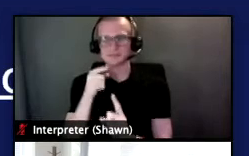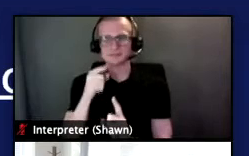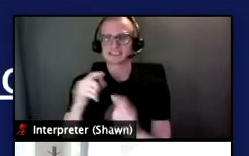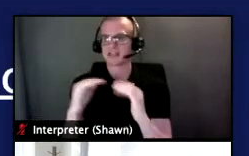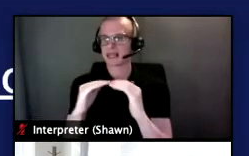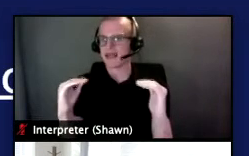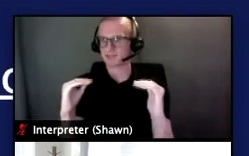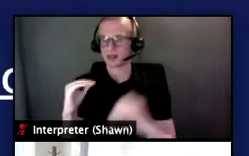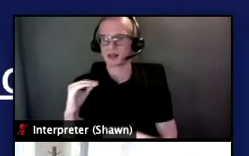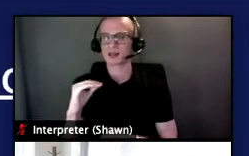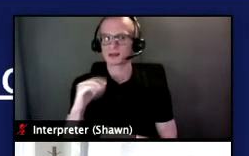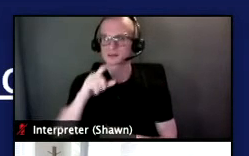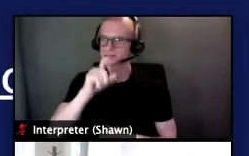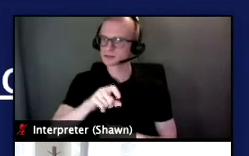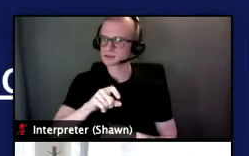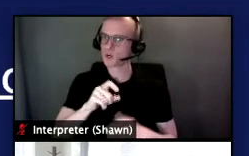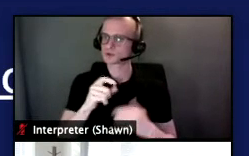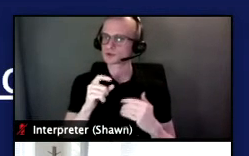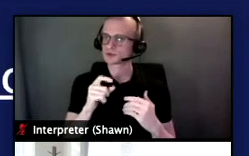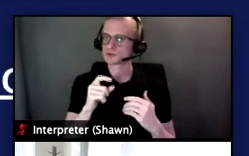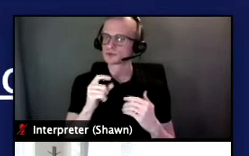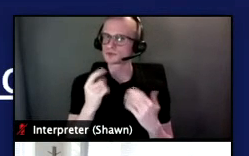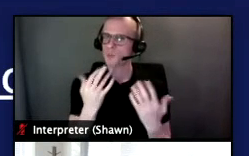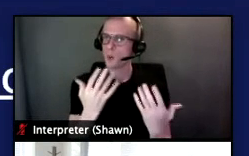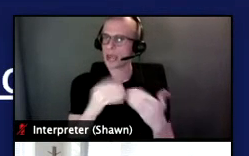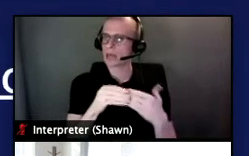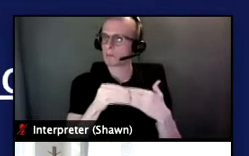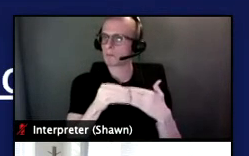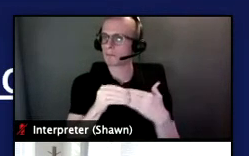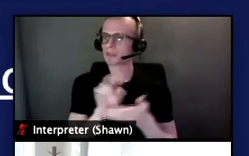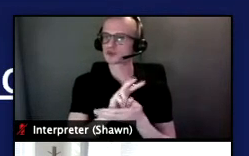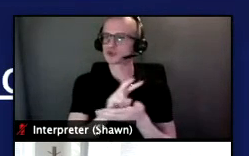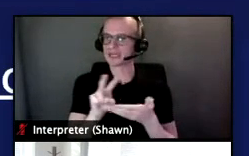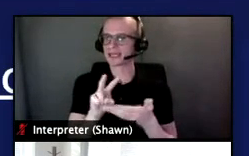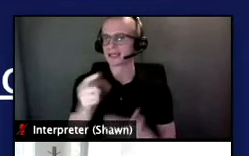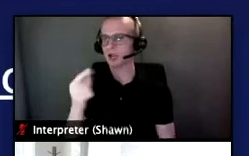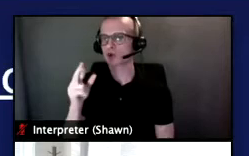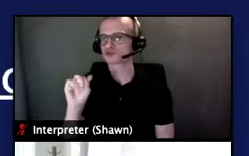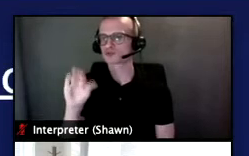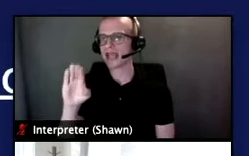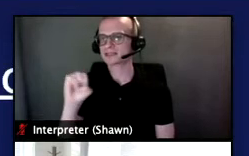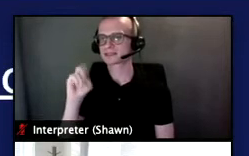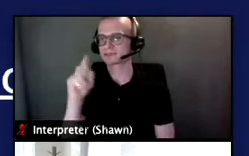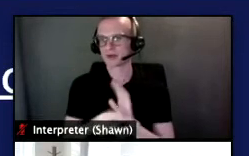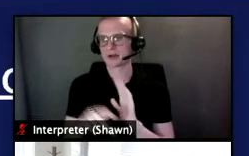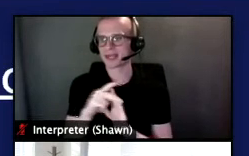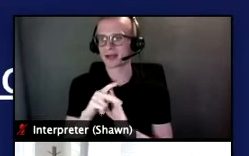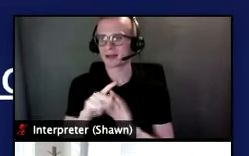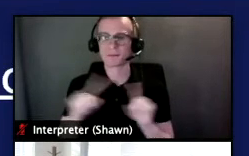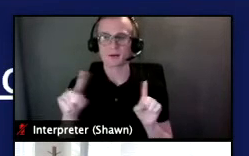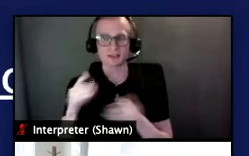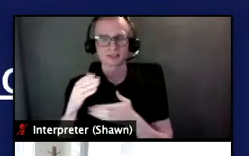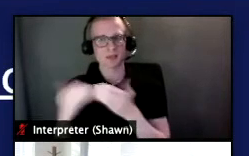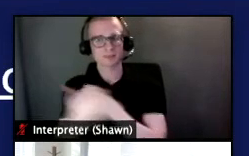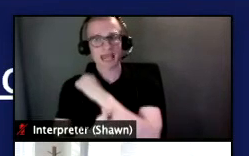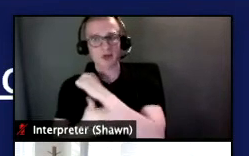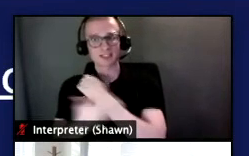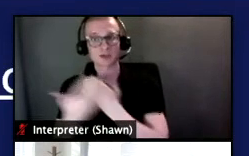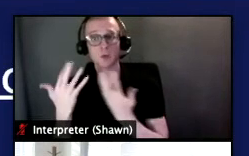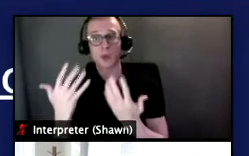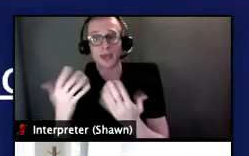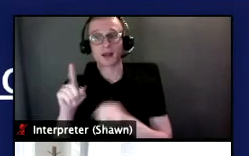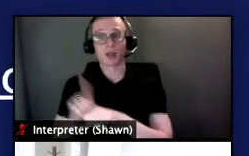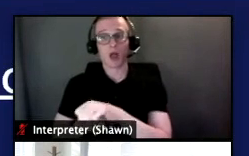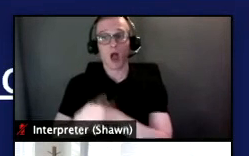have a two-week grace period. We're not hearing a lot more, though, about why some of these counties are waiting way longer than 2 weeks to be